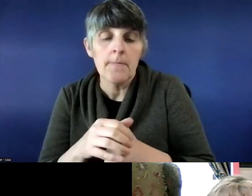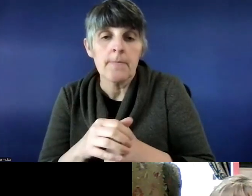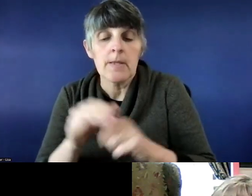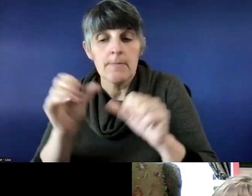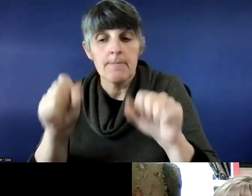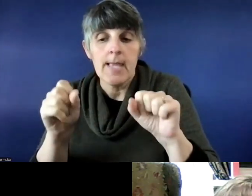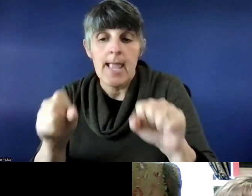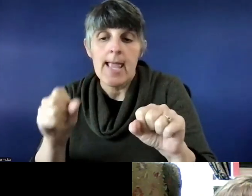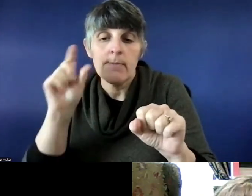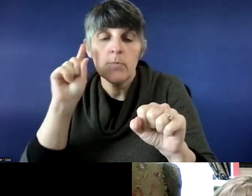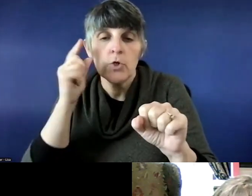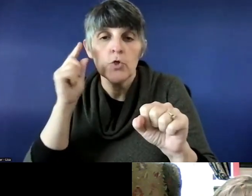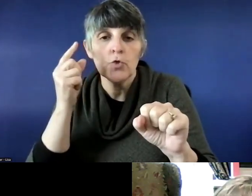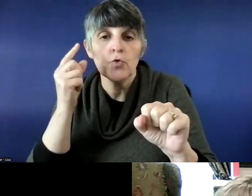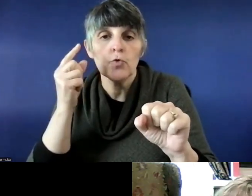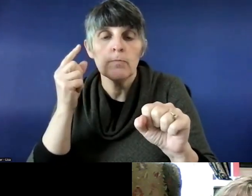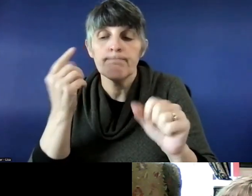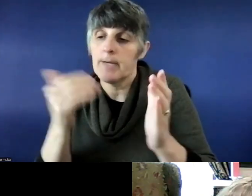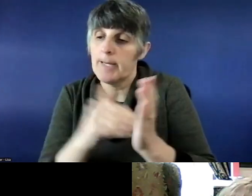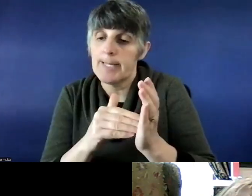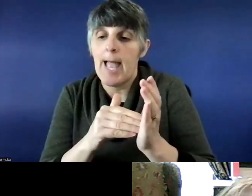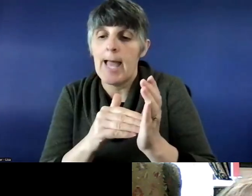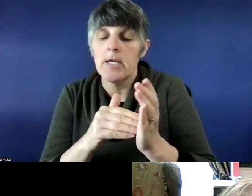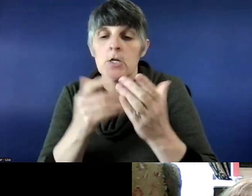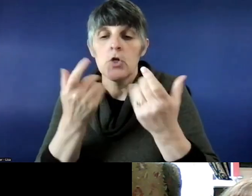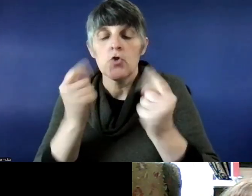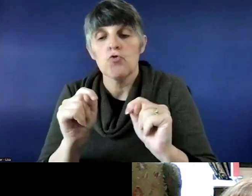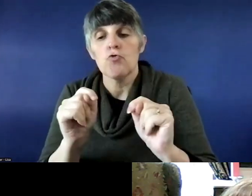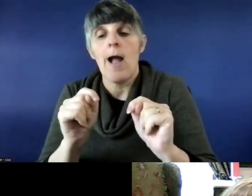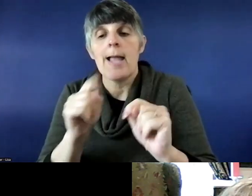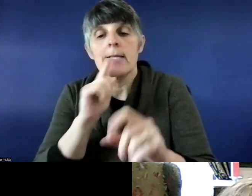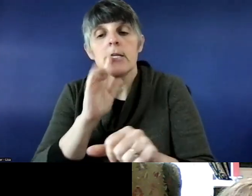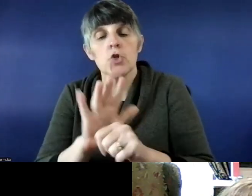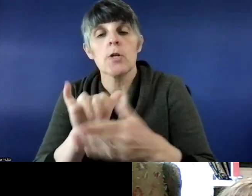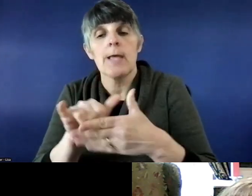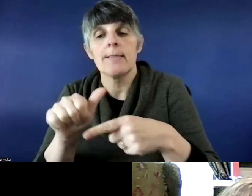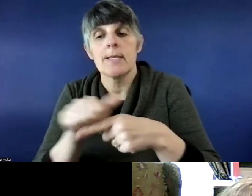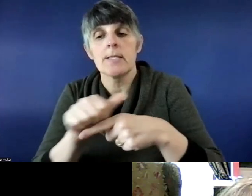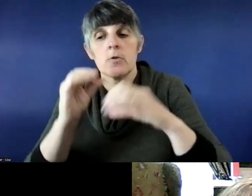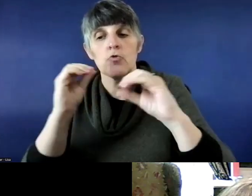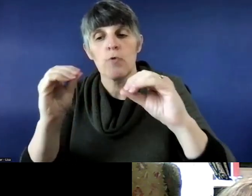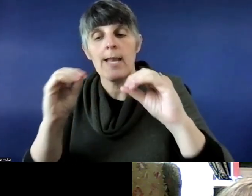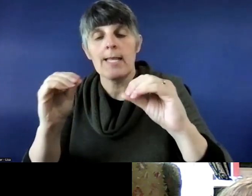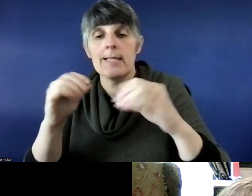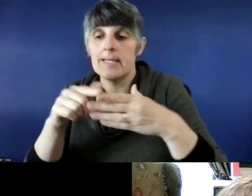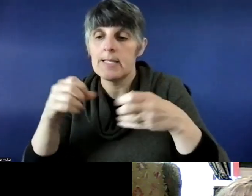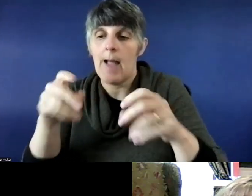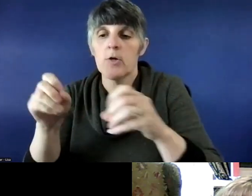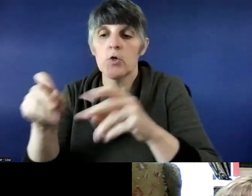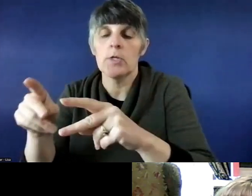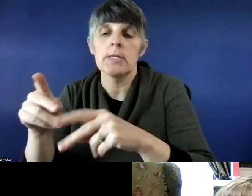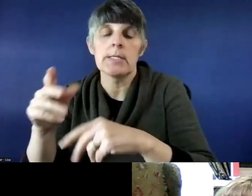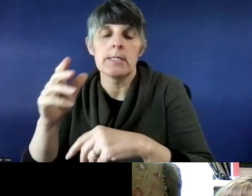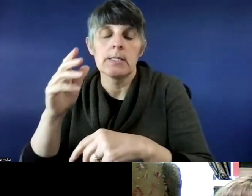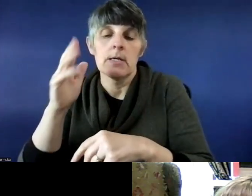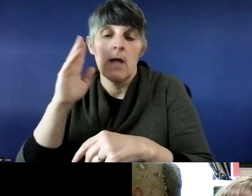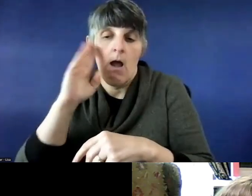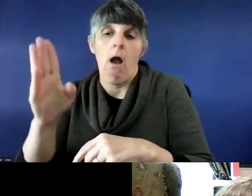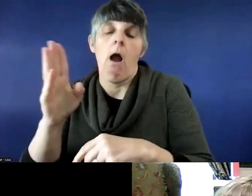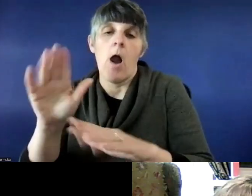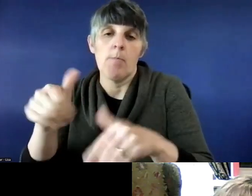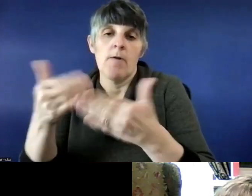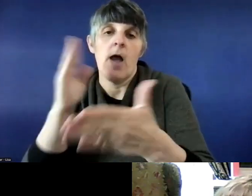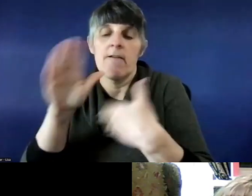able to, again, try to ensure that this training, these opportunities are set up for